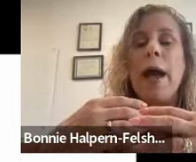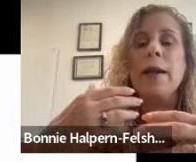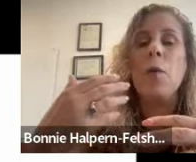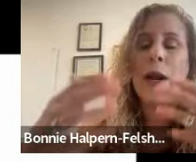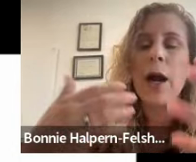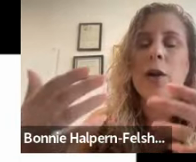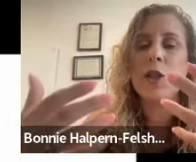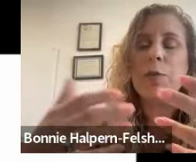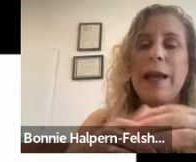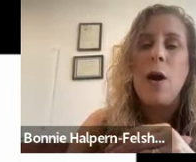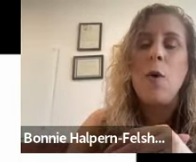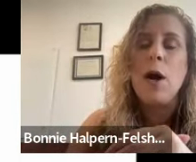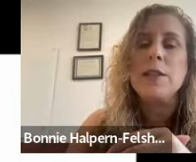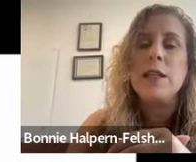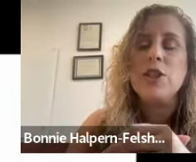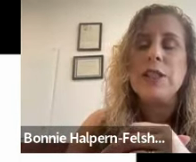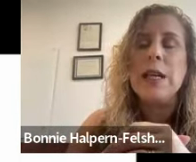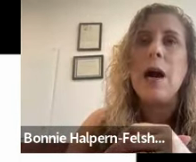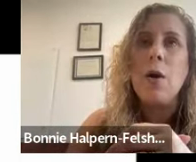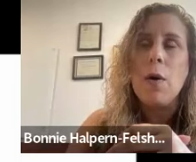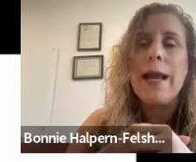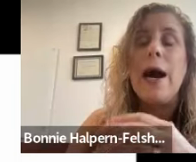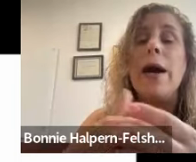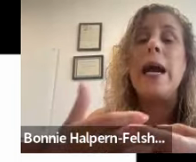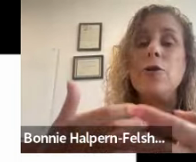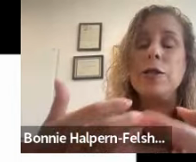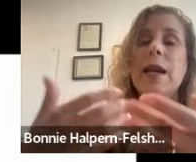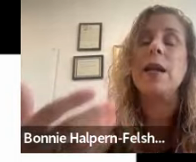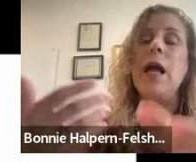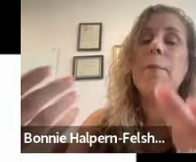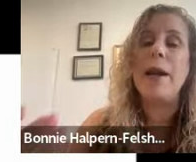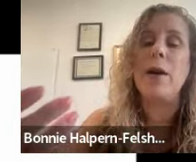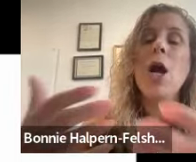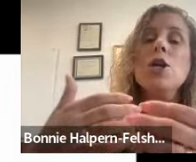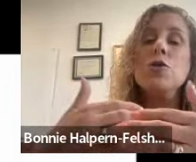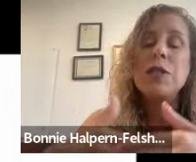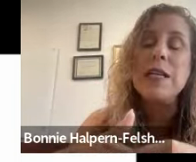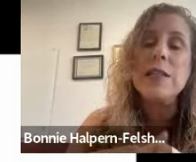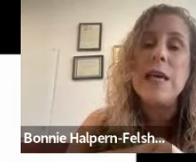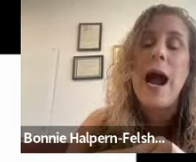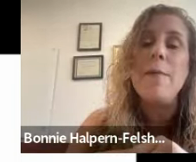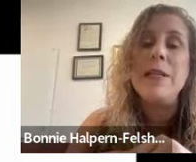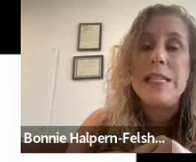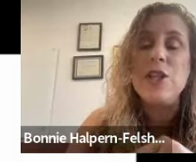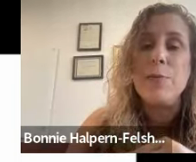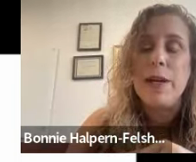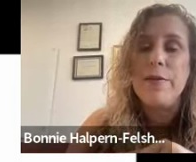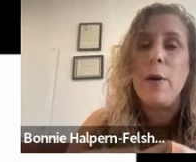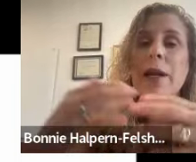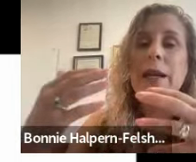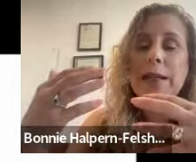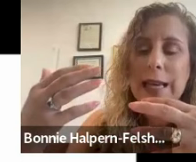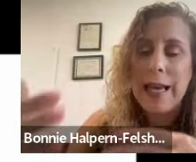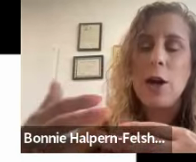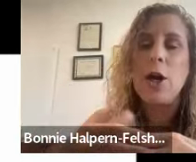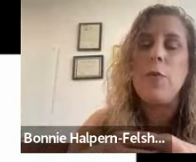And went on to explain how it works. And she said, oh, okay, now I understand it a lot better. So since then, I've been teaching brain